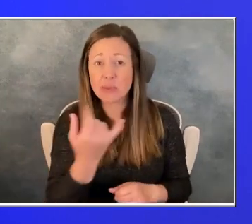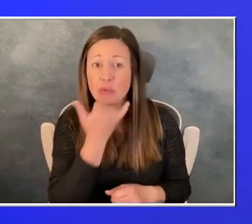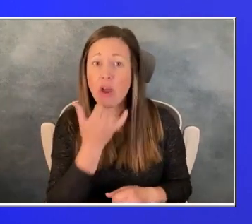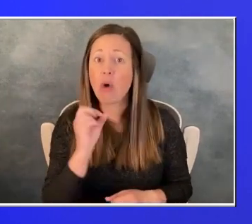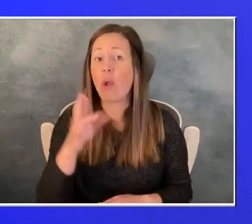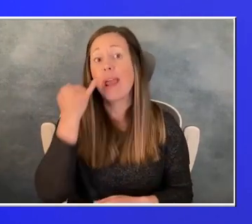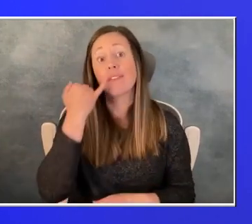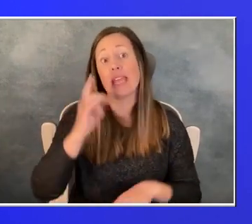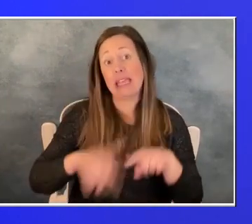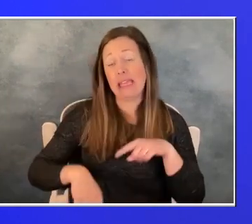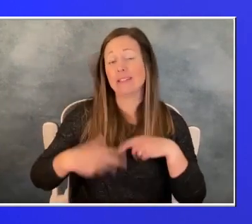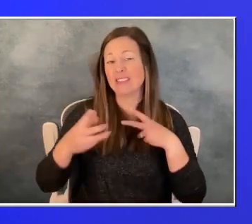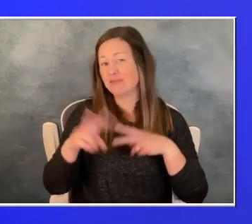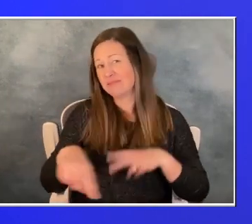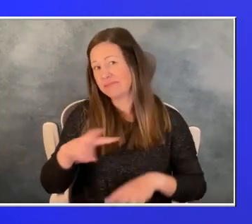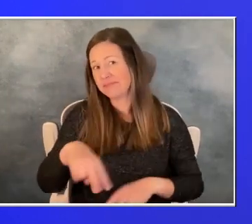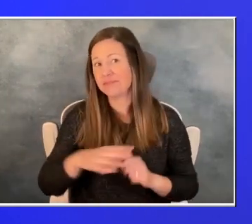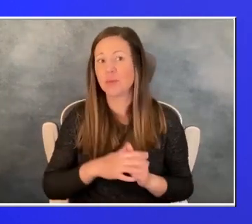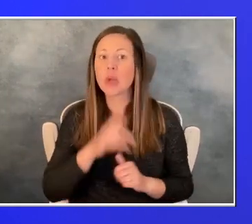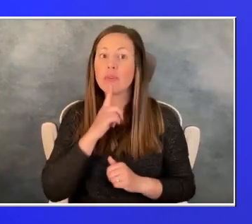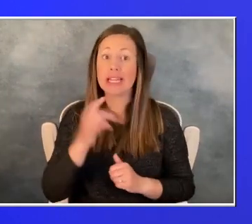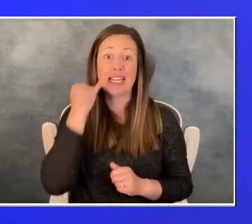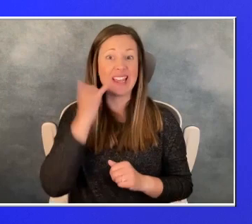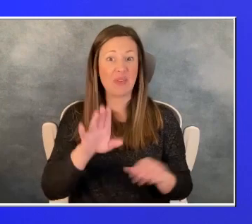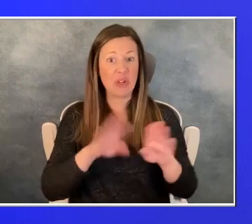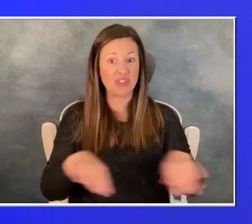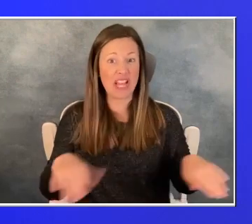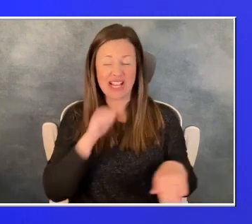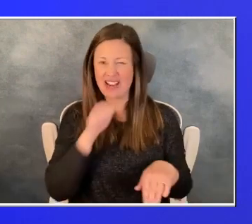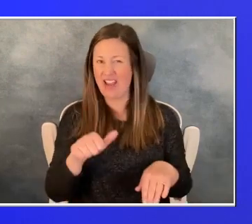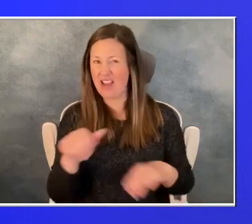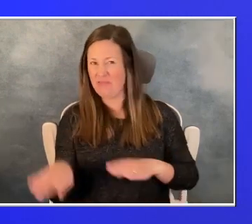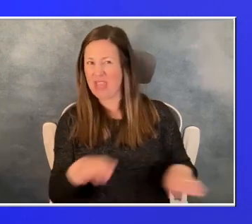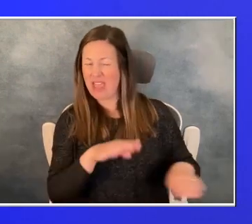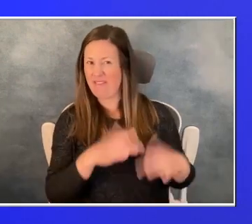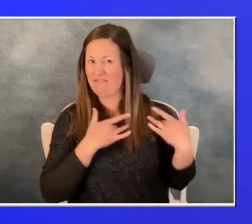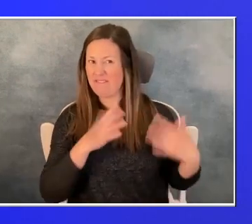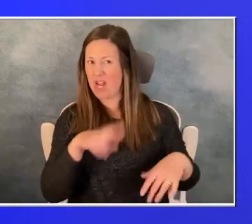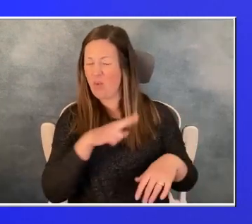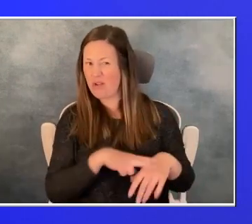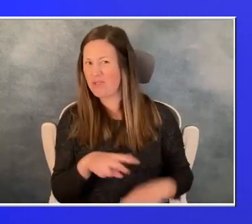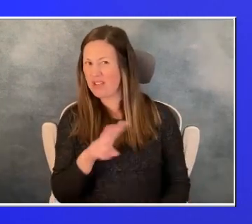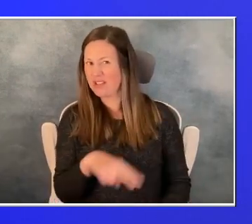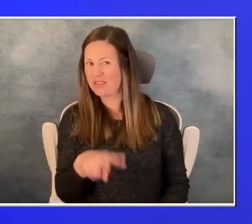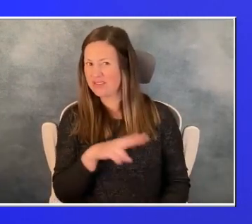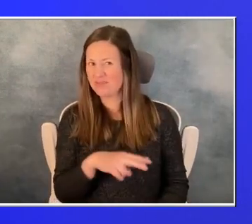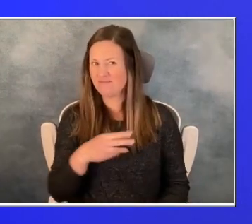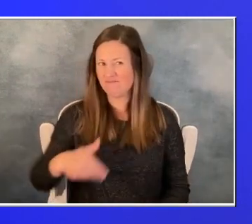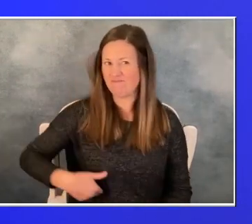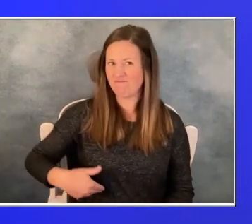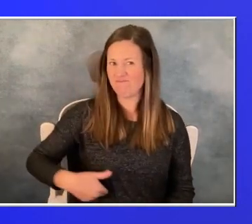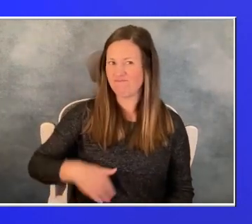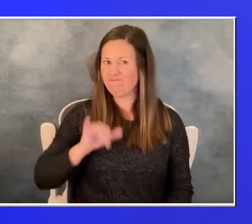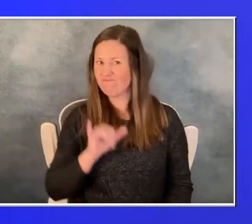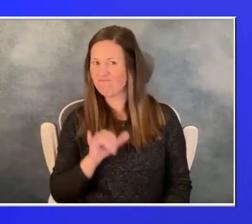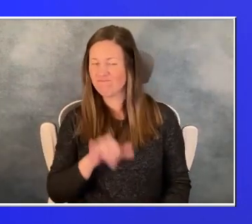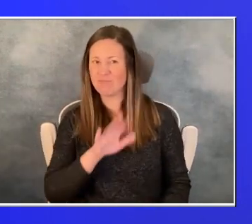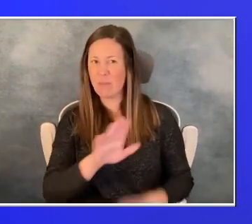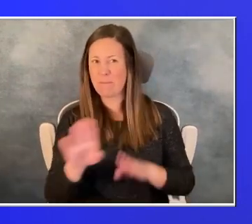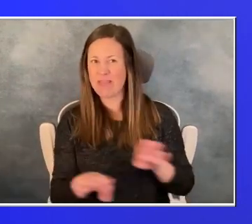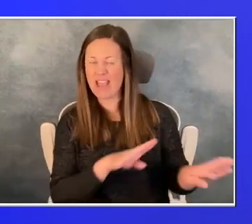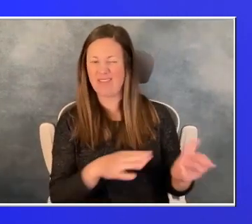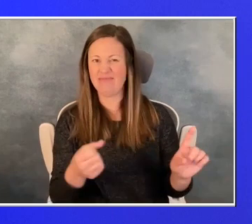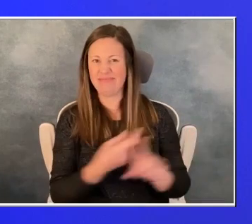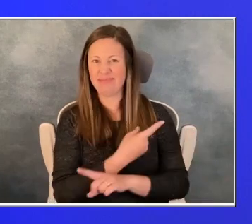something is wrong with them. So if your child is not acting normally, and as a parent you know your child best for how they are behaving and how they